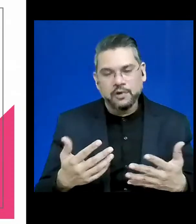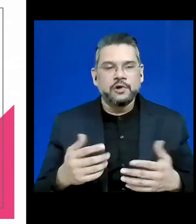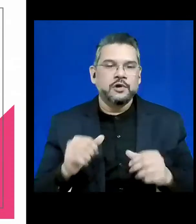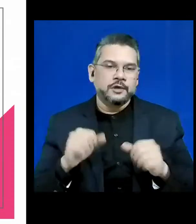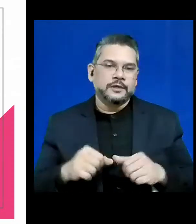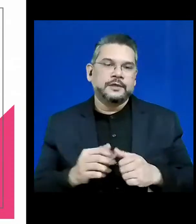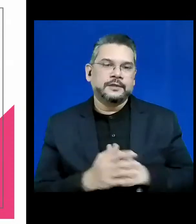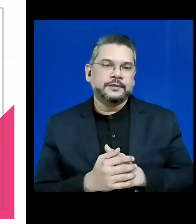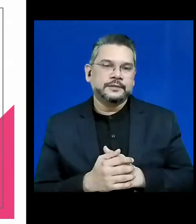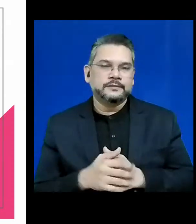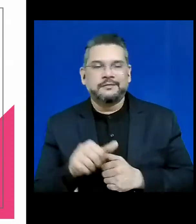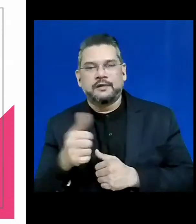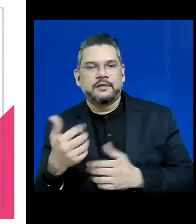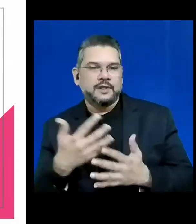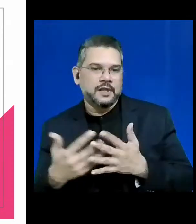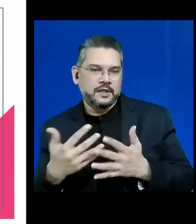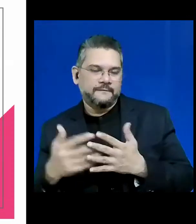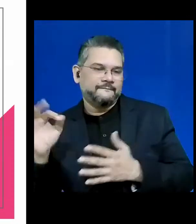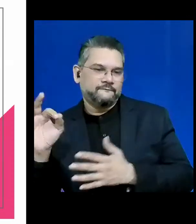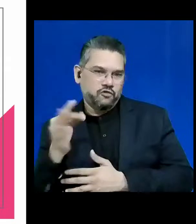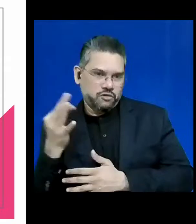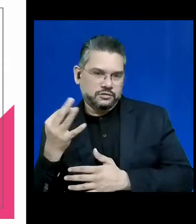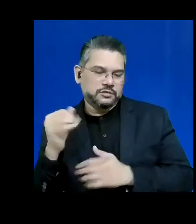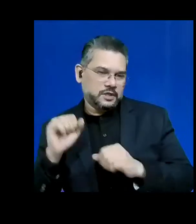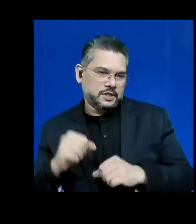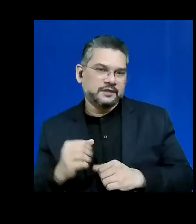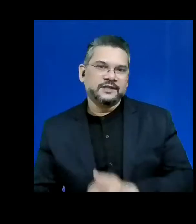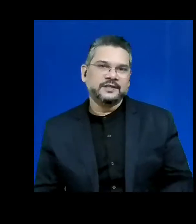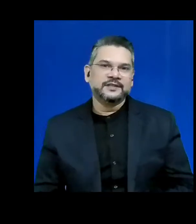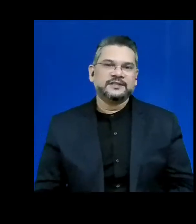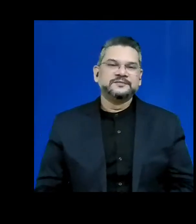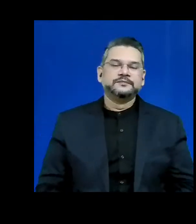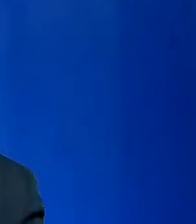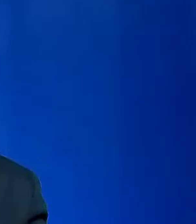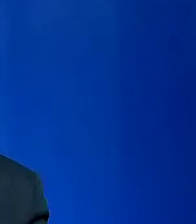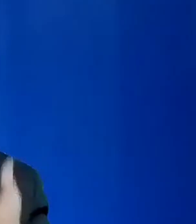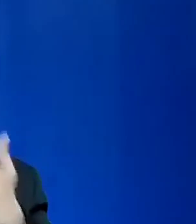répondre aux questions en français aussi.